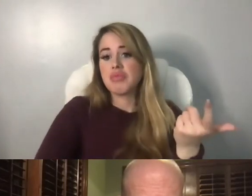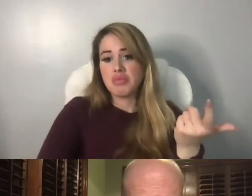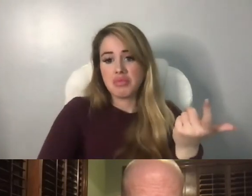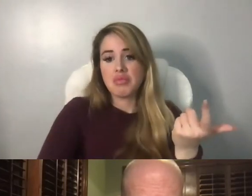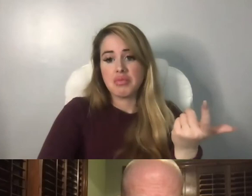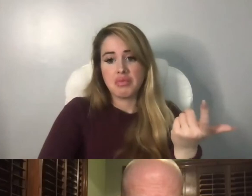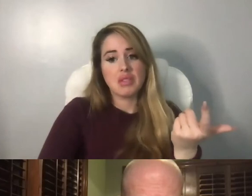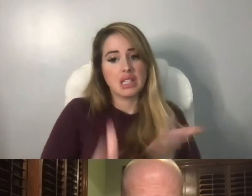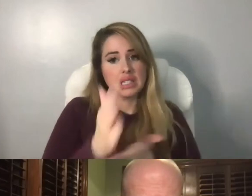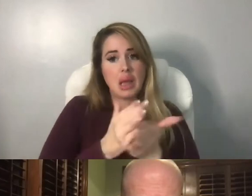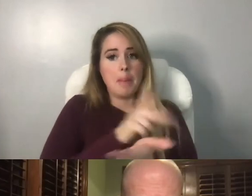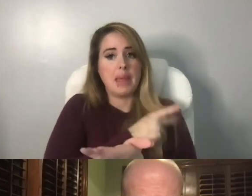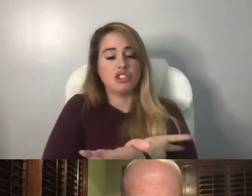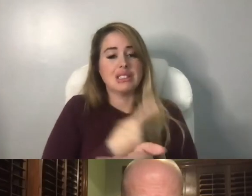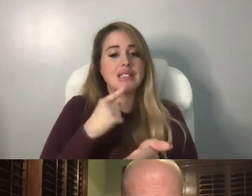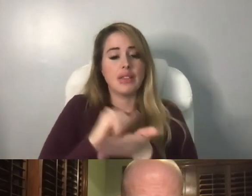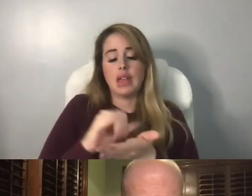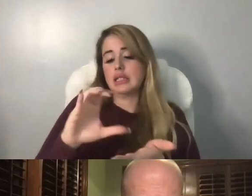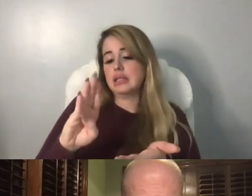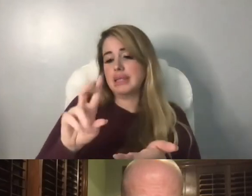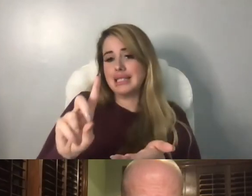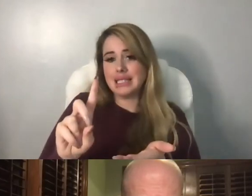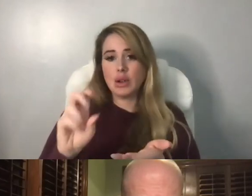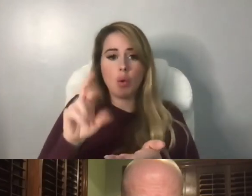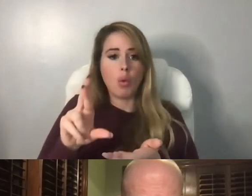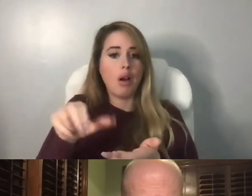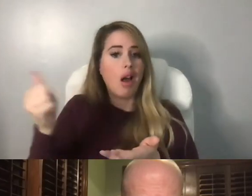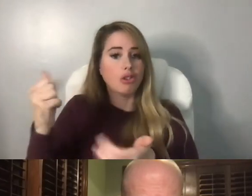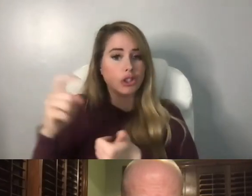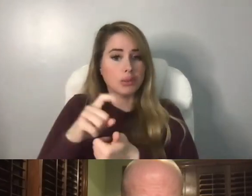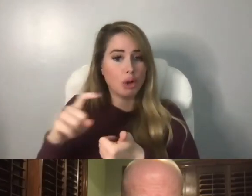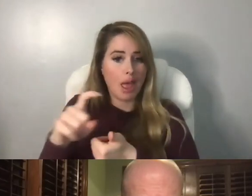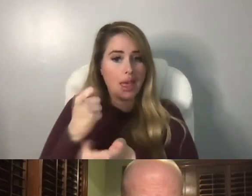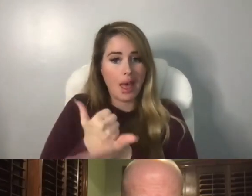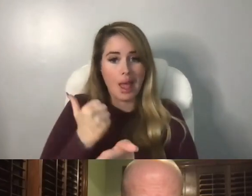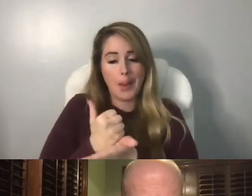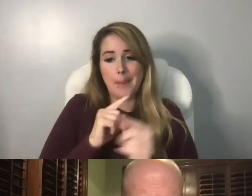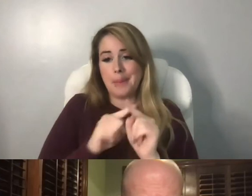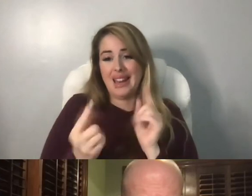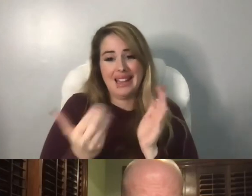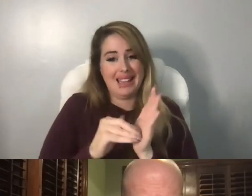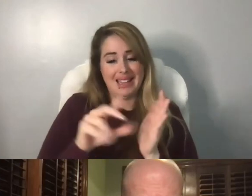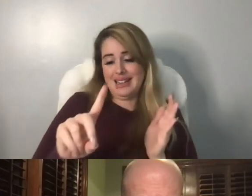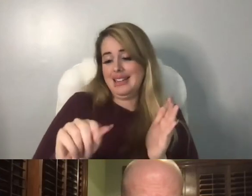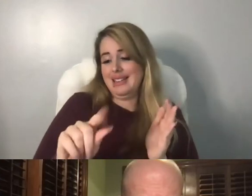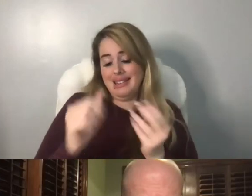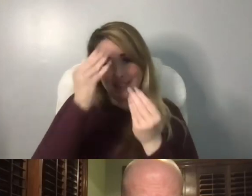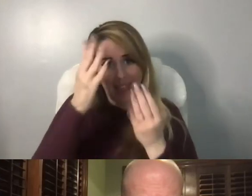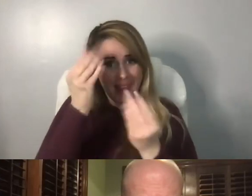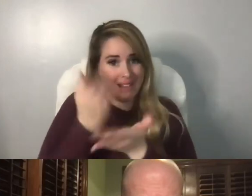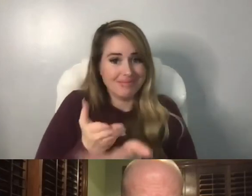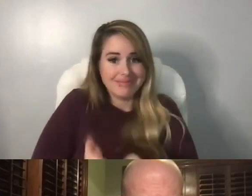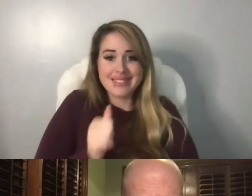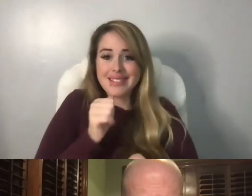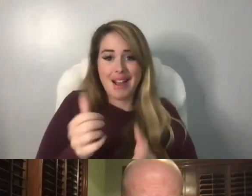are patients who tell me that CBD or some type of freeze spray helps them. Again, the data isn't really